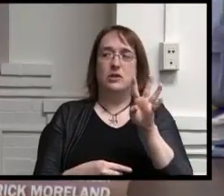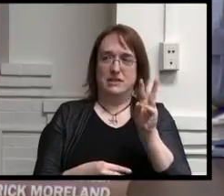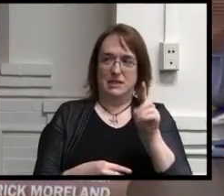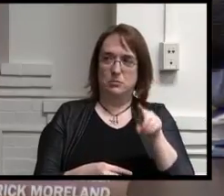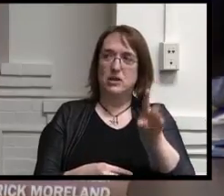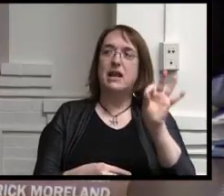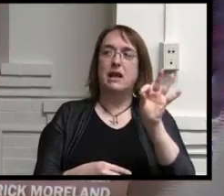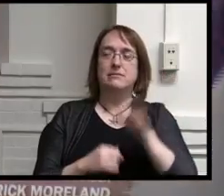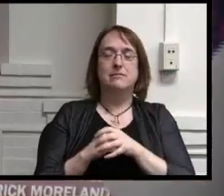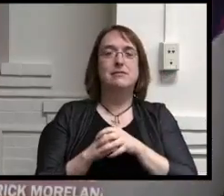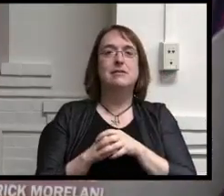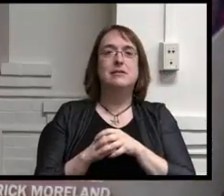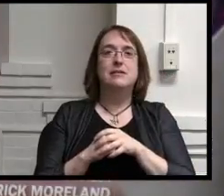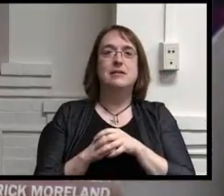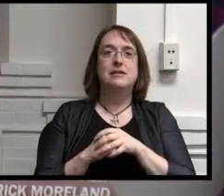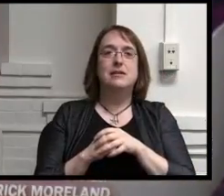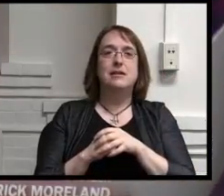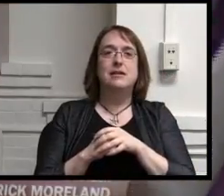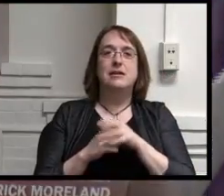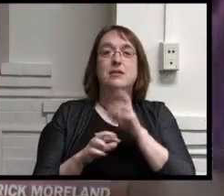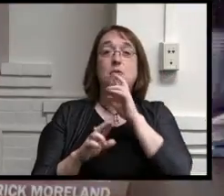The loan report shows that we have